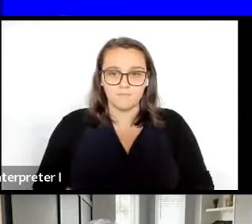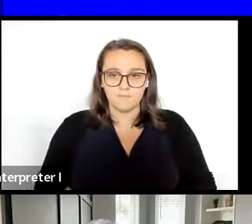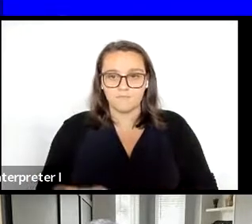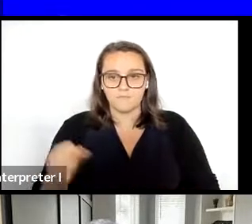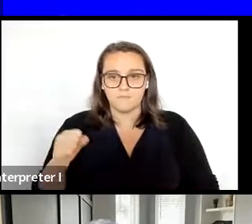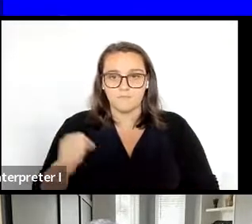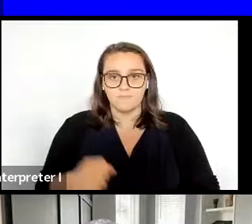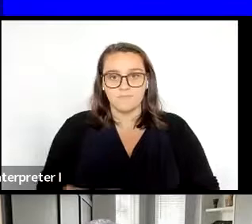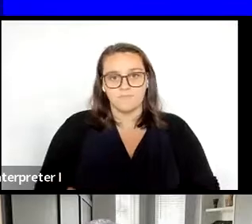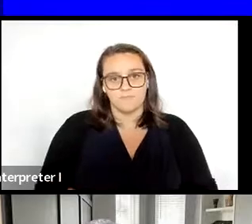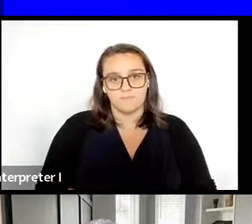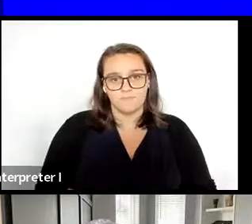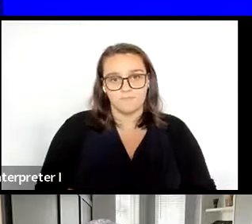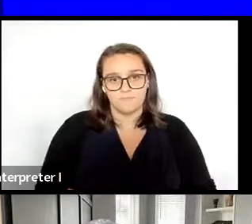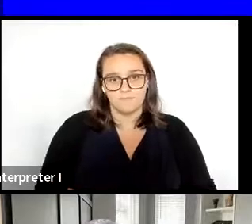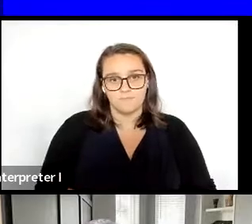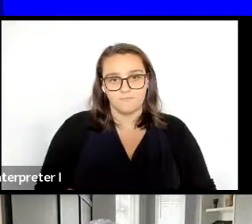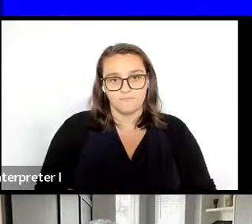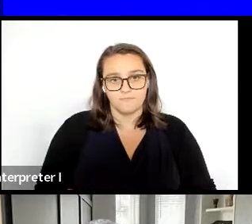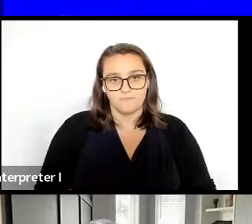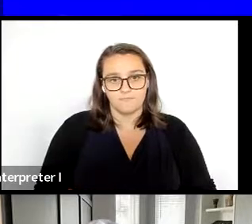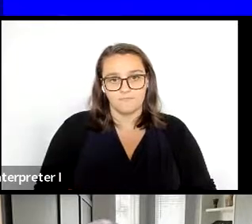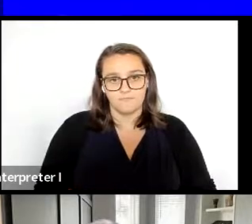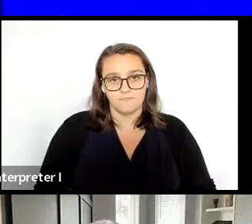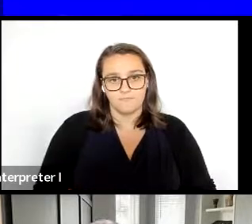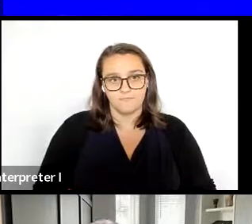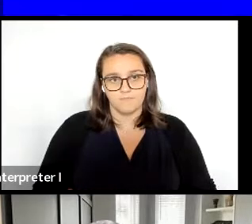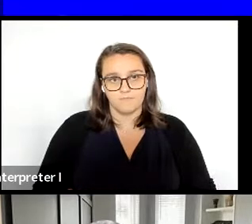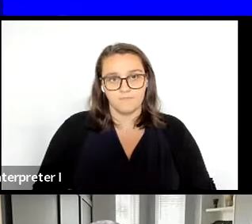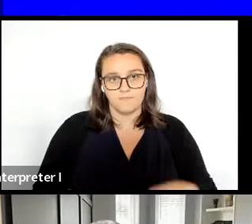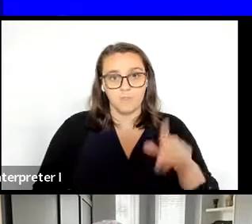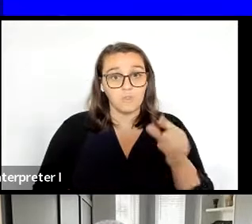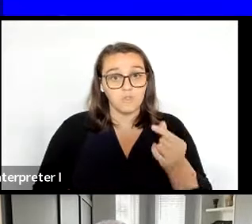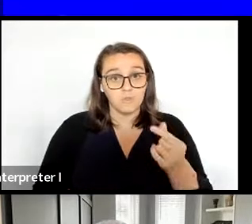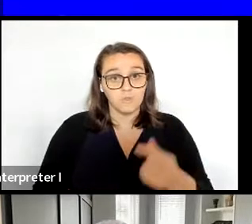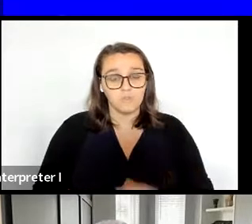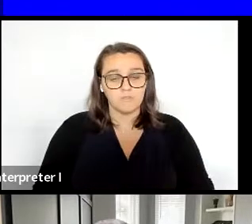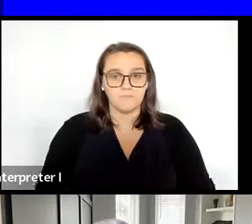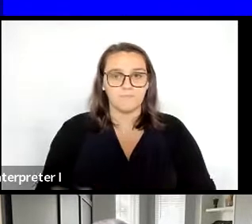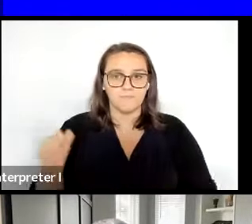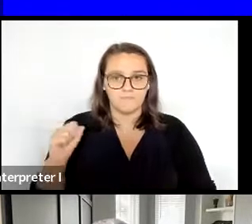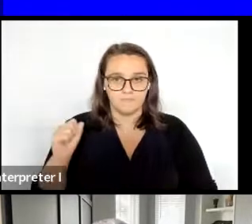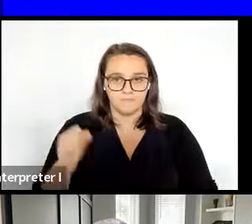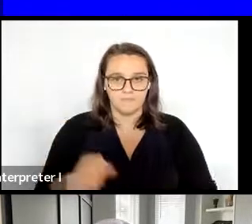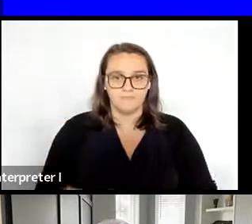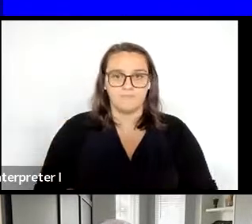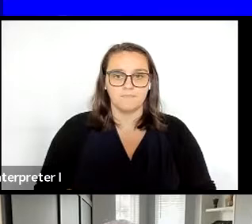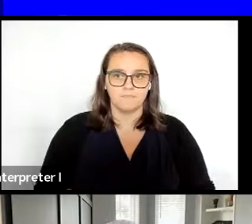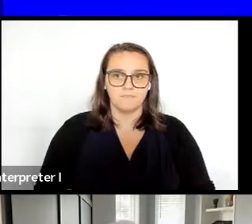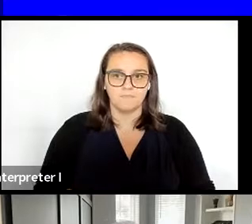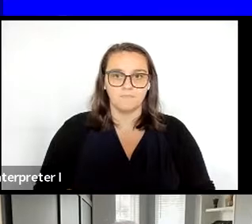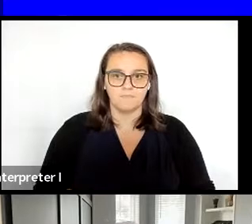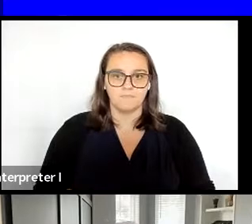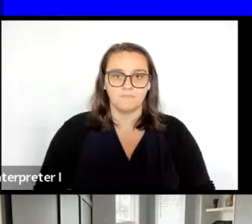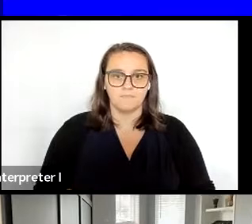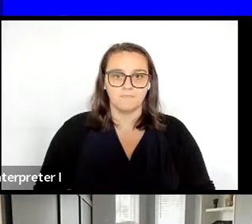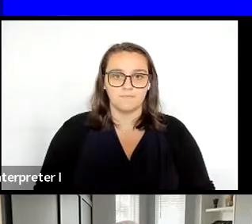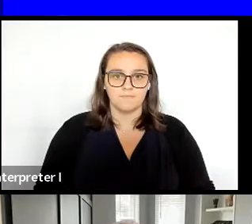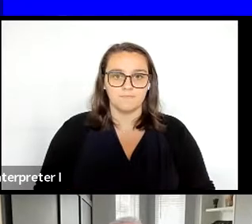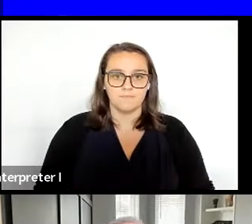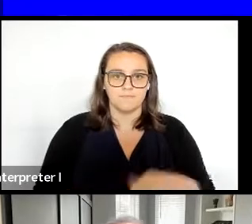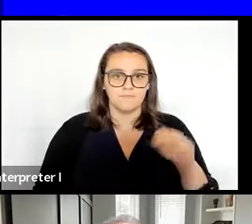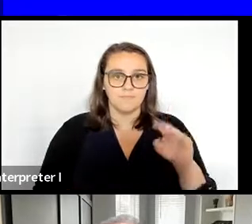Yes. Councilmember Henderson votes yes. Councilmember Lewis George. Yes. Lewis George votes yes.